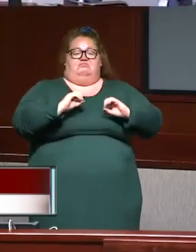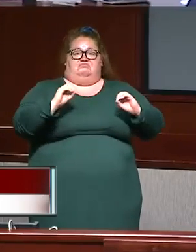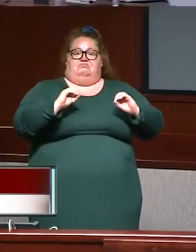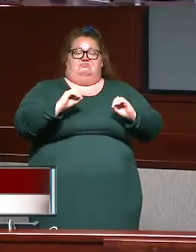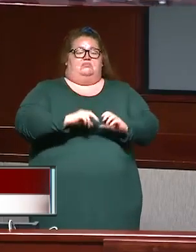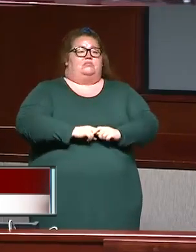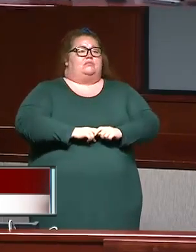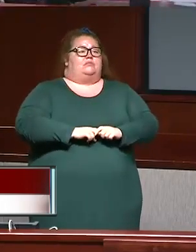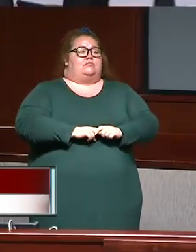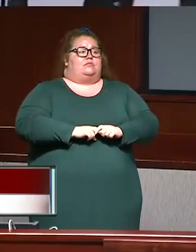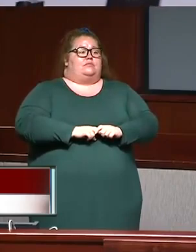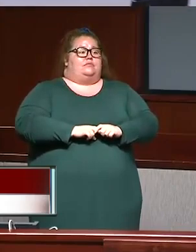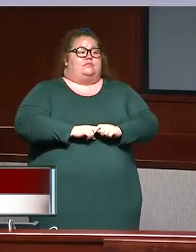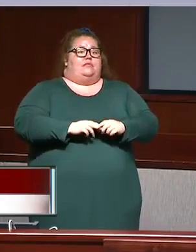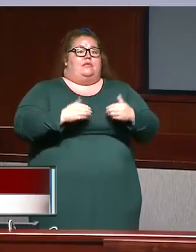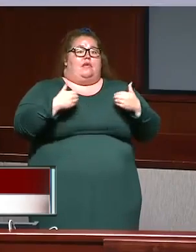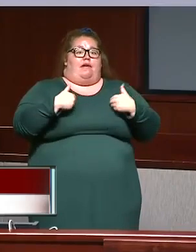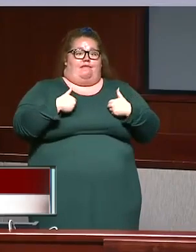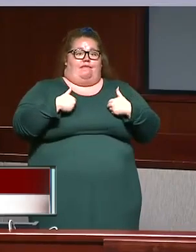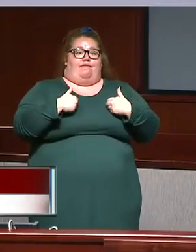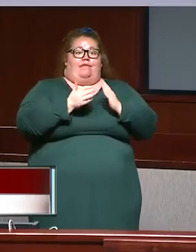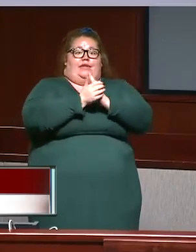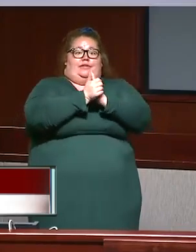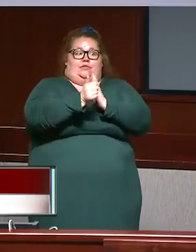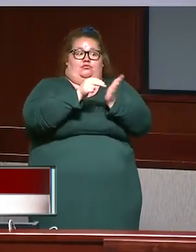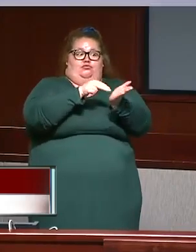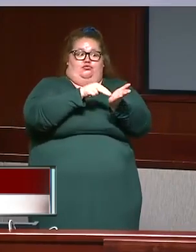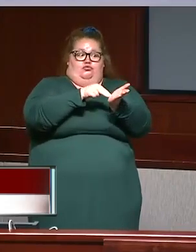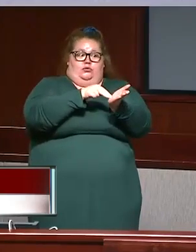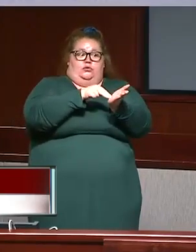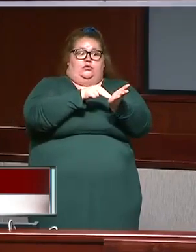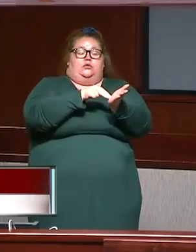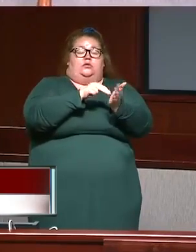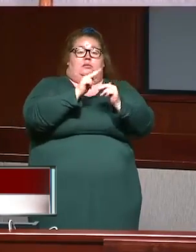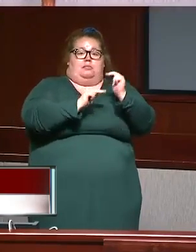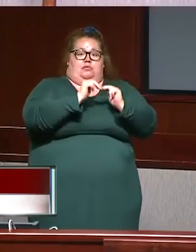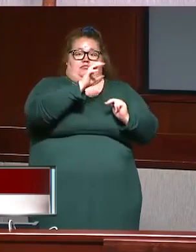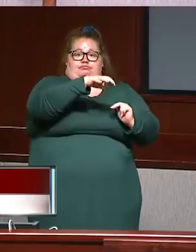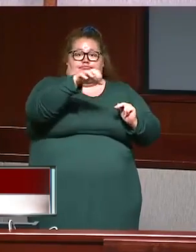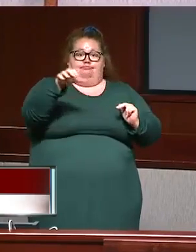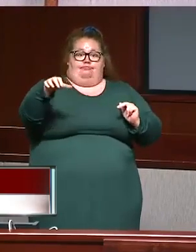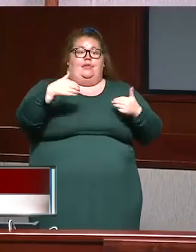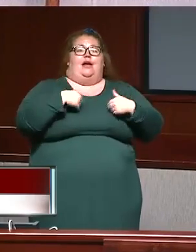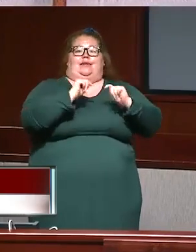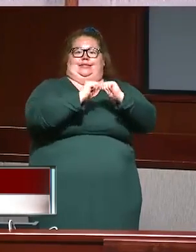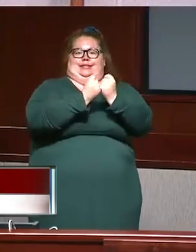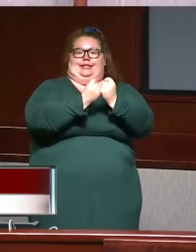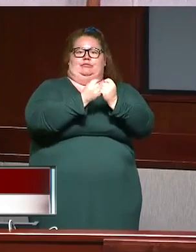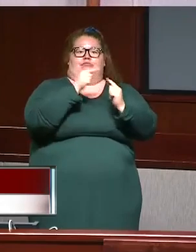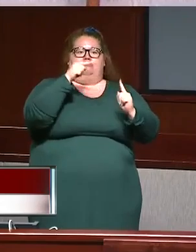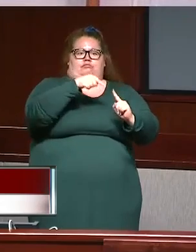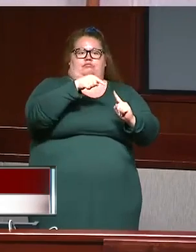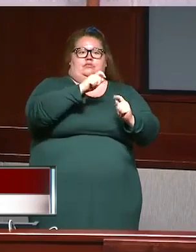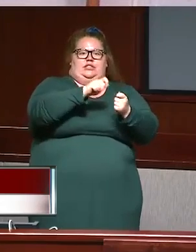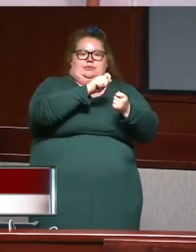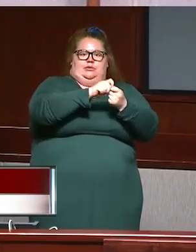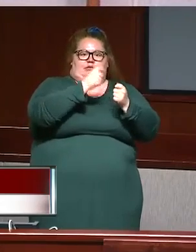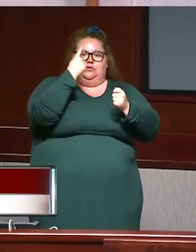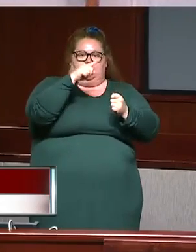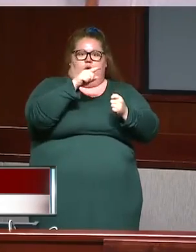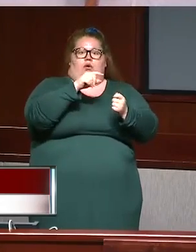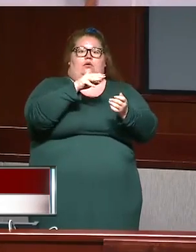Our skilled nursing facility team continues to be active. We continue to hold